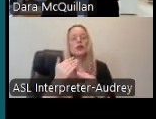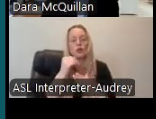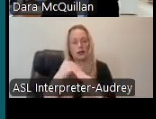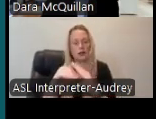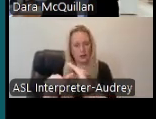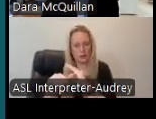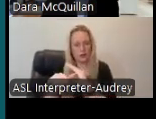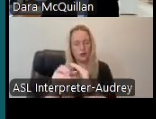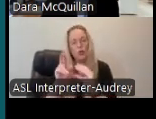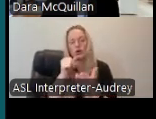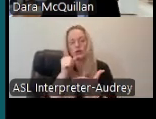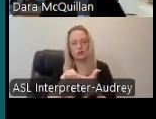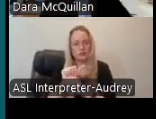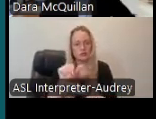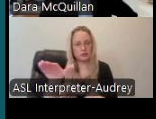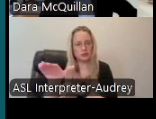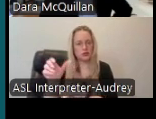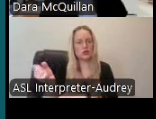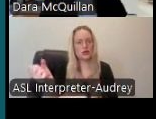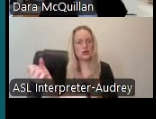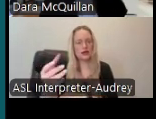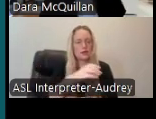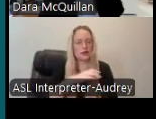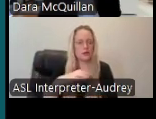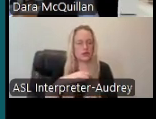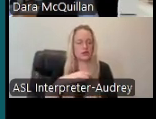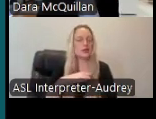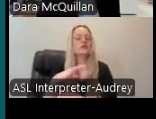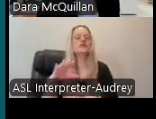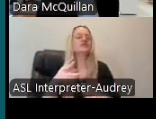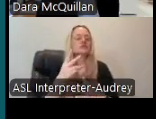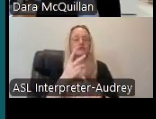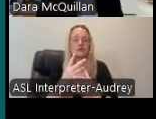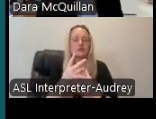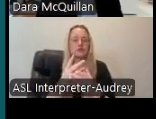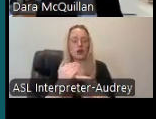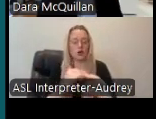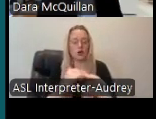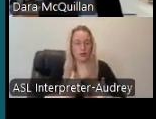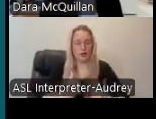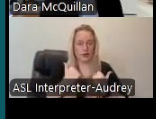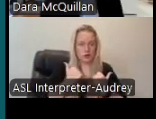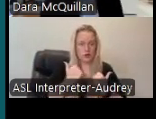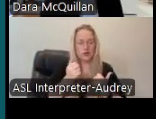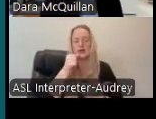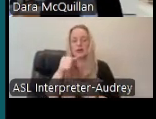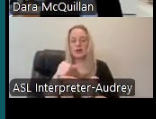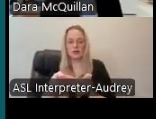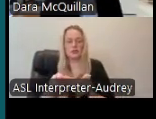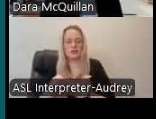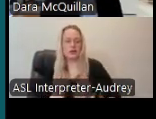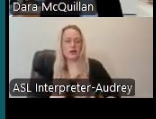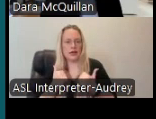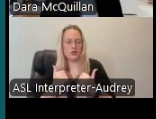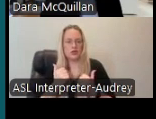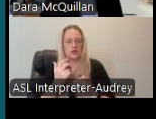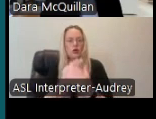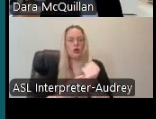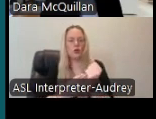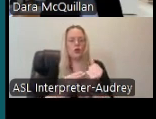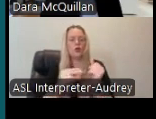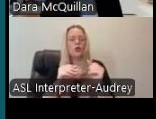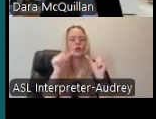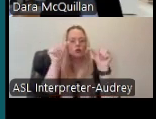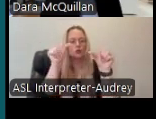and traditional mail to the Gaming Commission. Both our email address and mailing addresses are listed on the